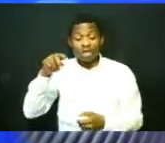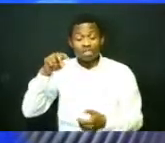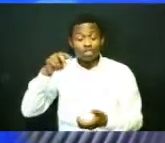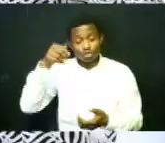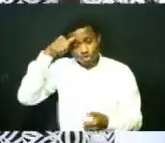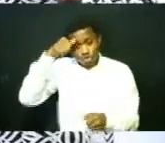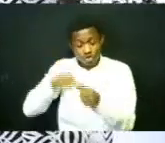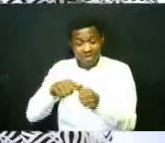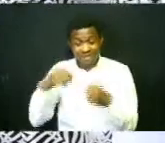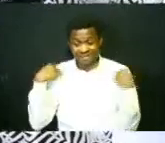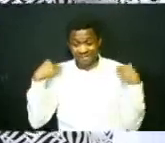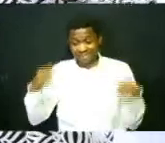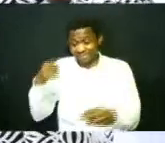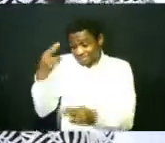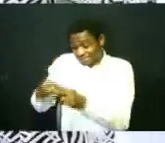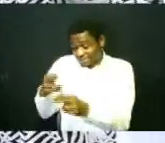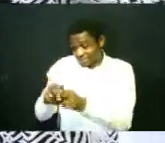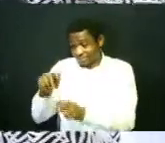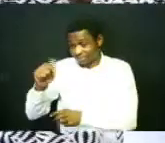to